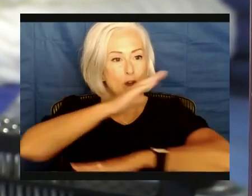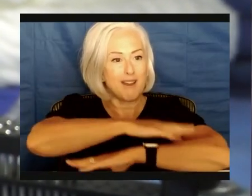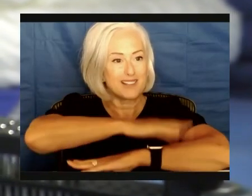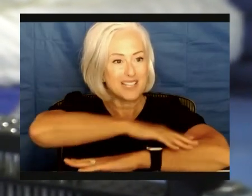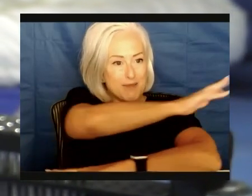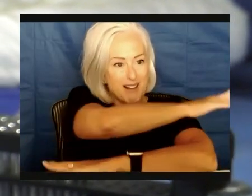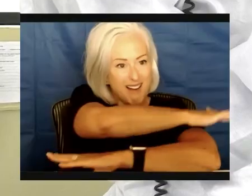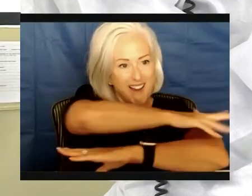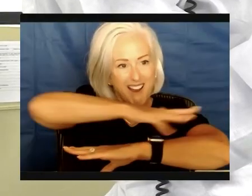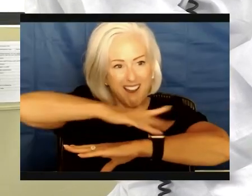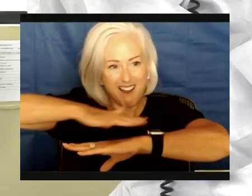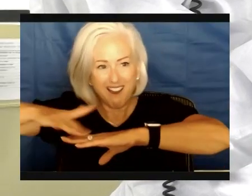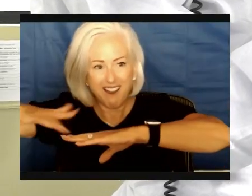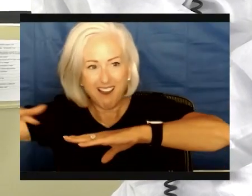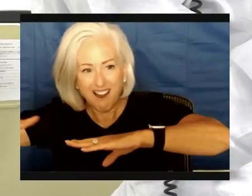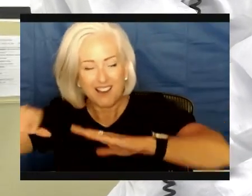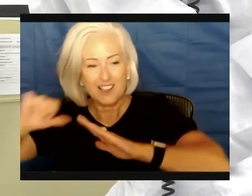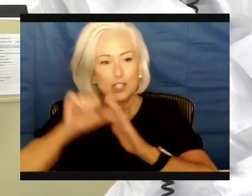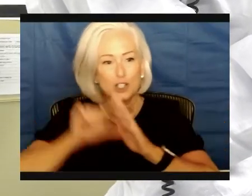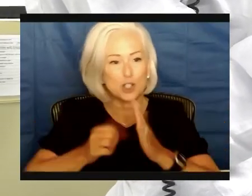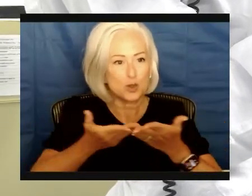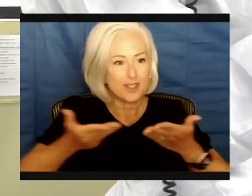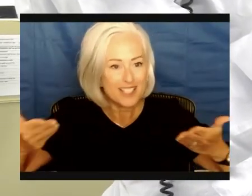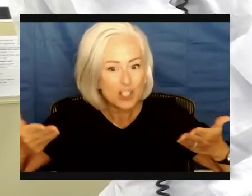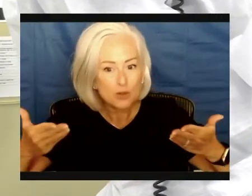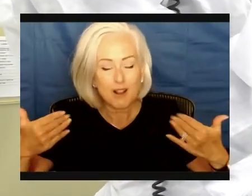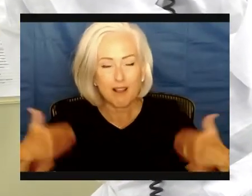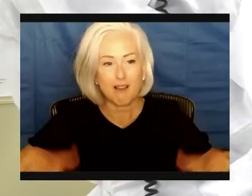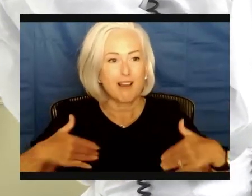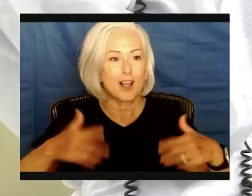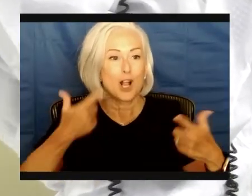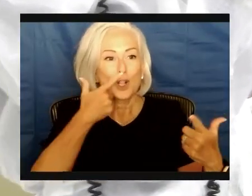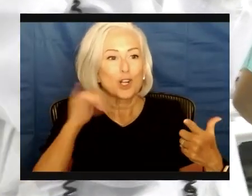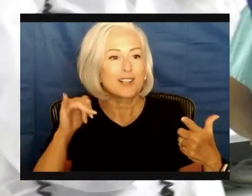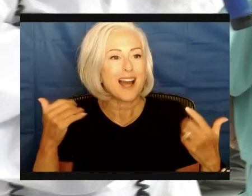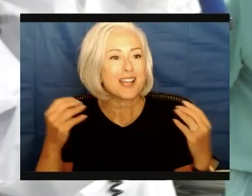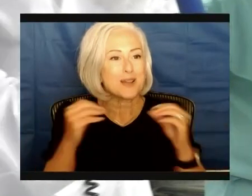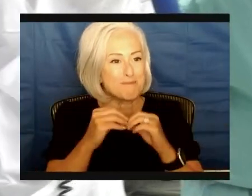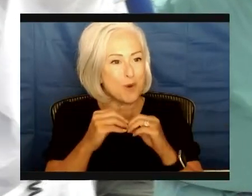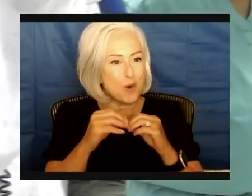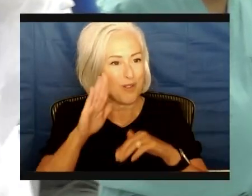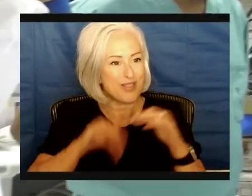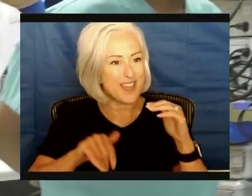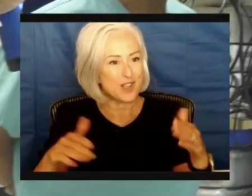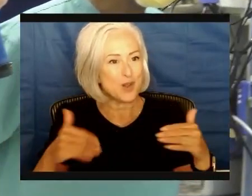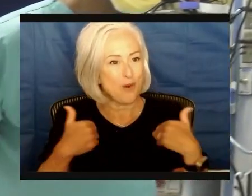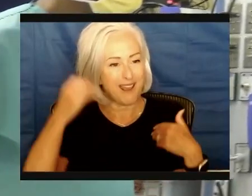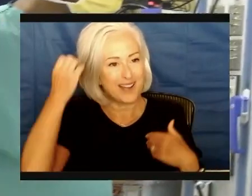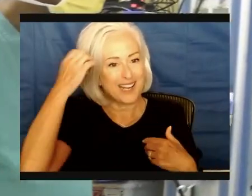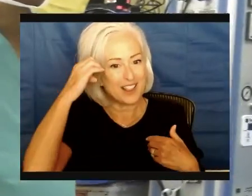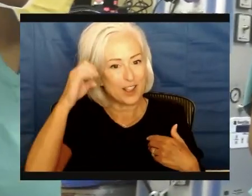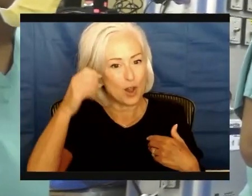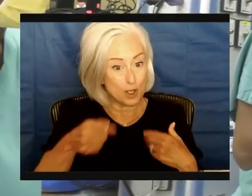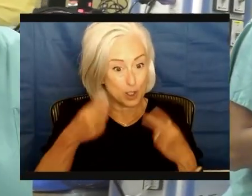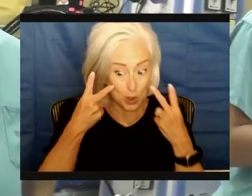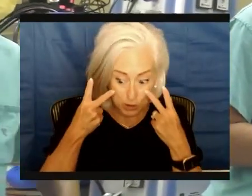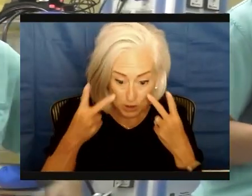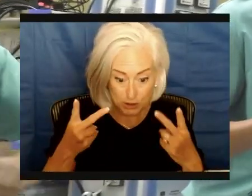instruments, it looks like there's probably a lot more to choose from than maybe what you had at Ethiopia. What did you think when you saw that OR